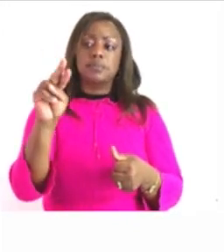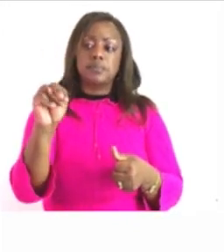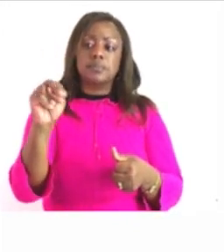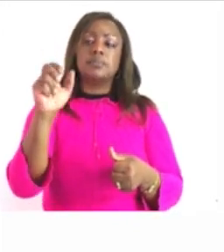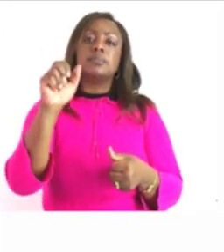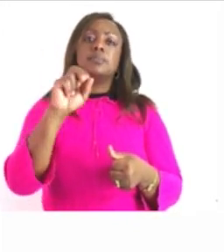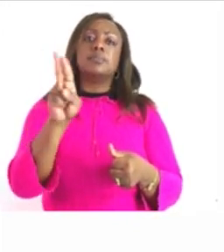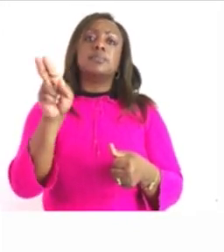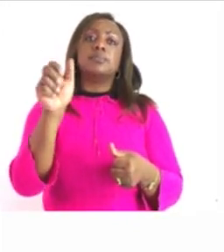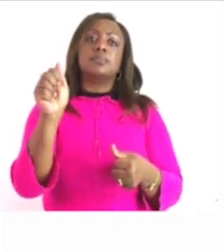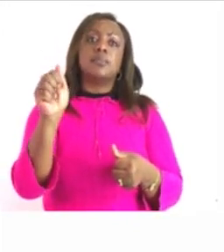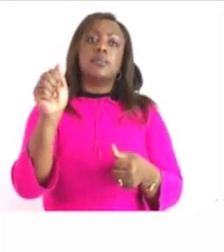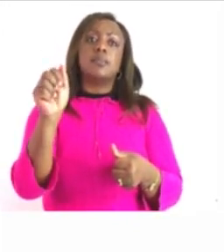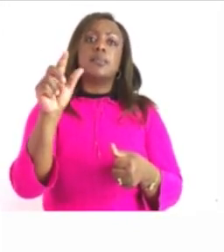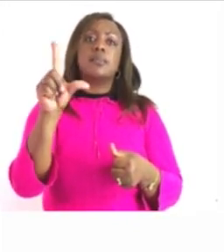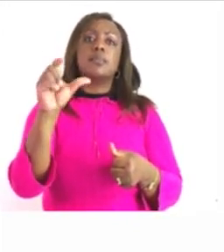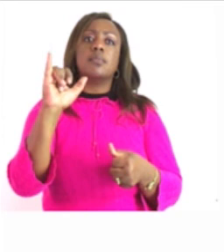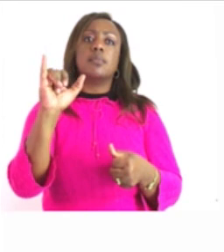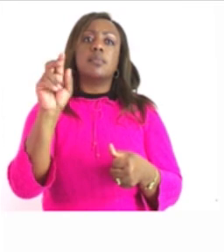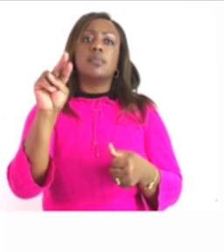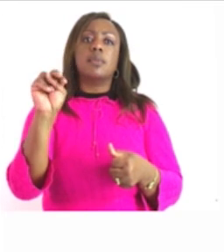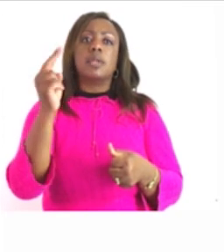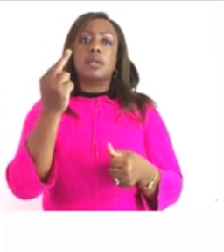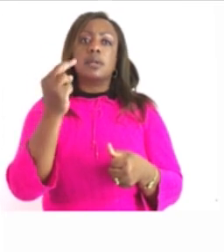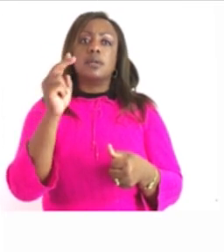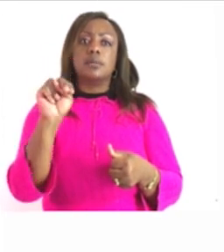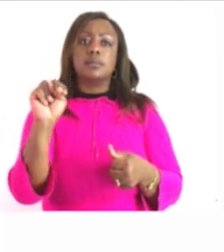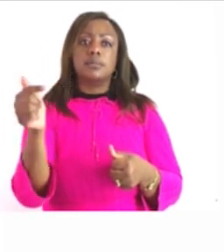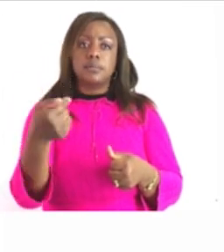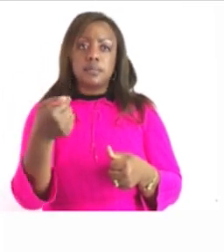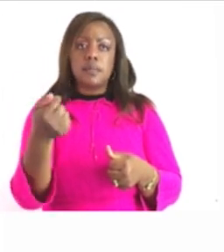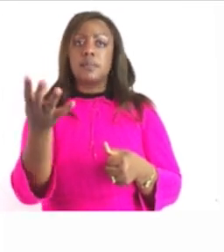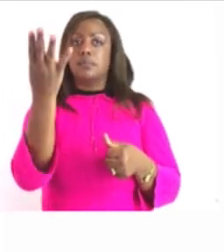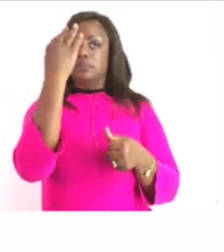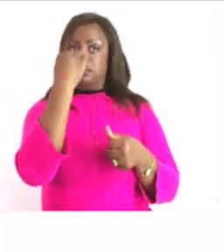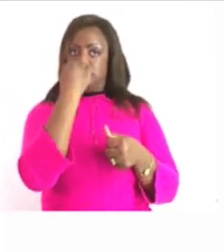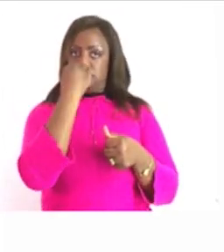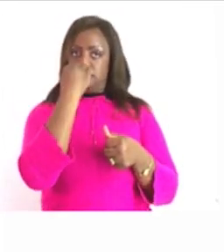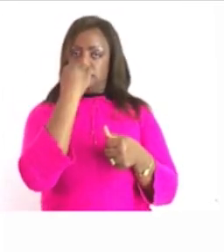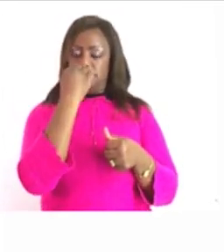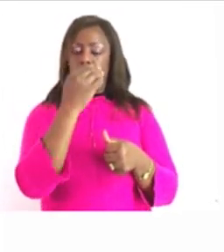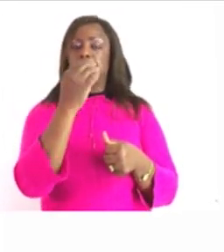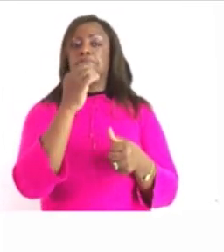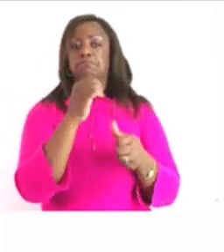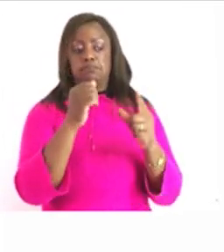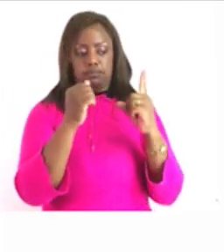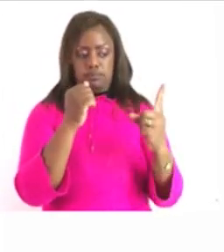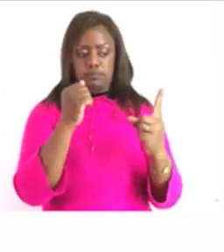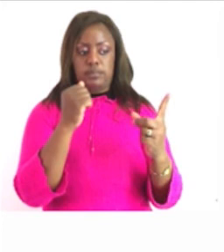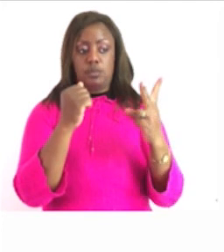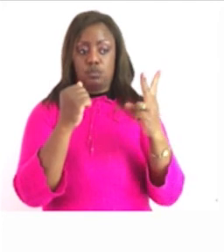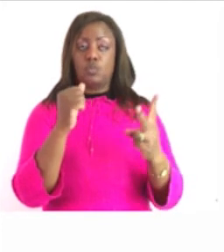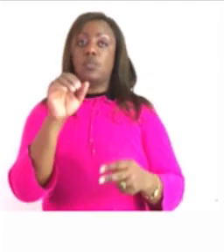and the diaphragm. We want you now to explain to us what happens to the ribs and what happens